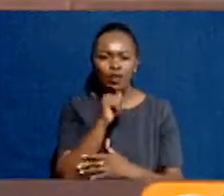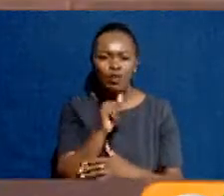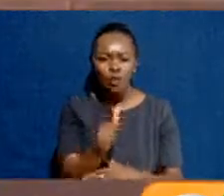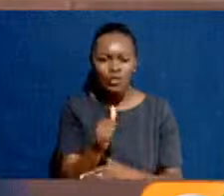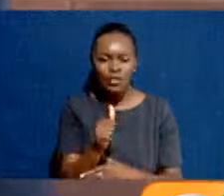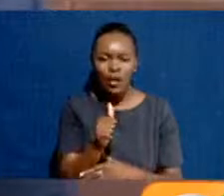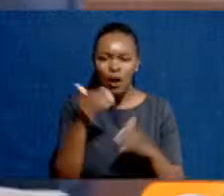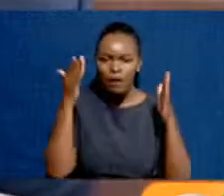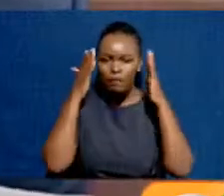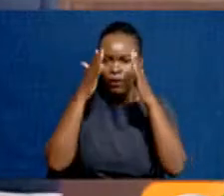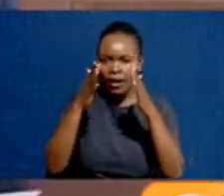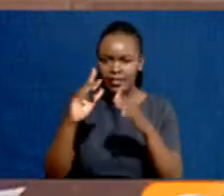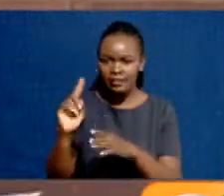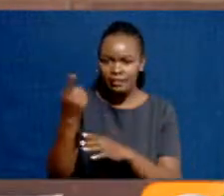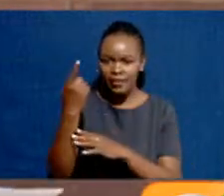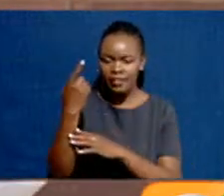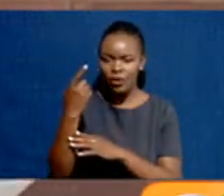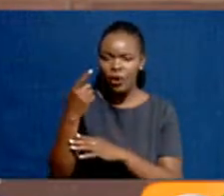Because this one can employ